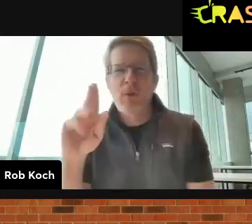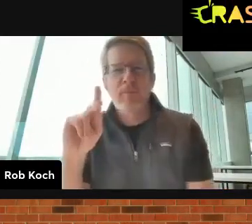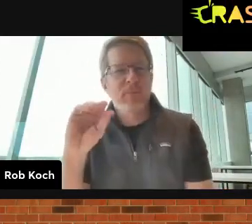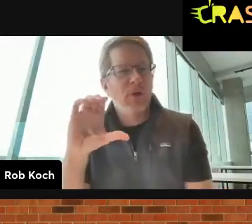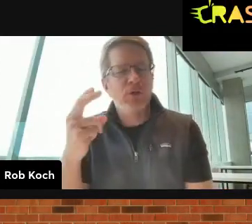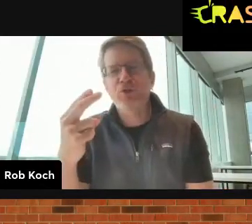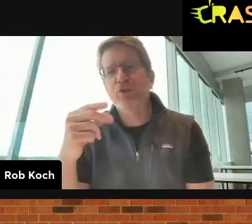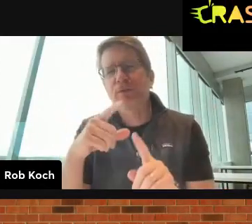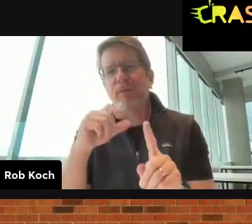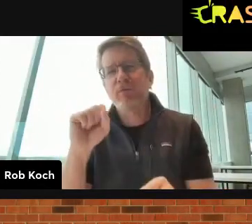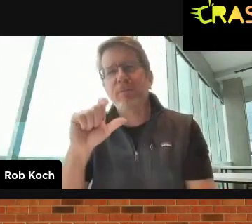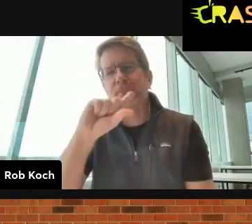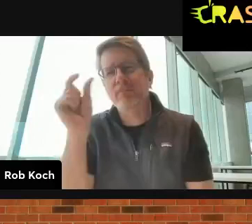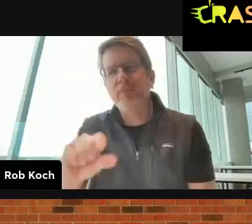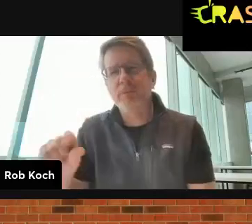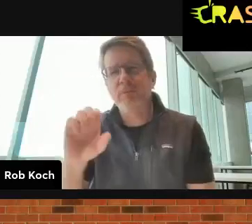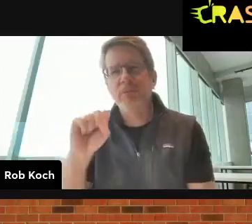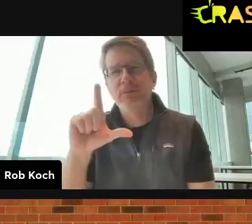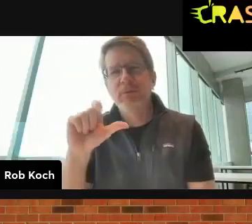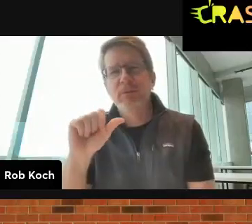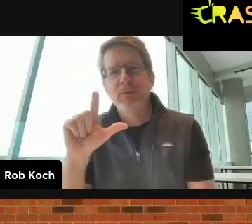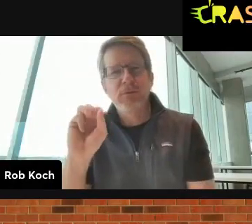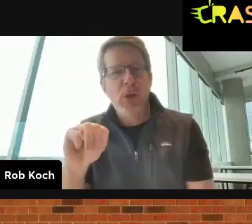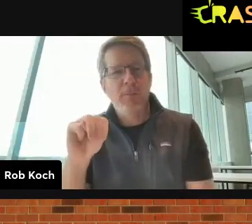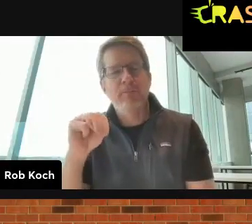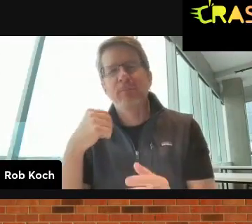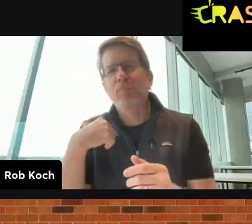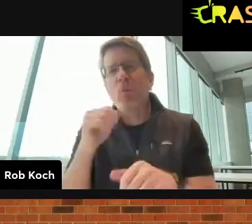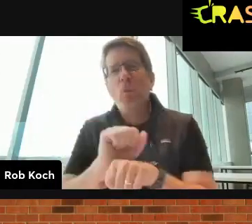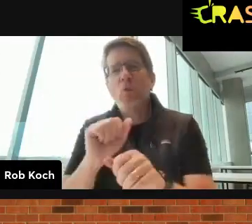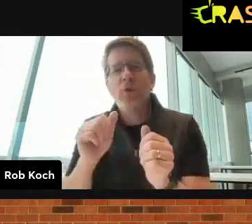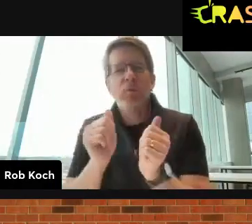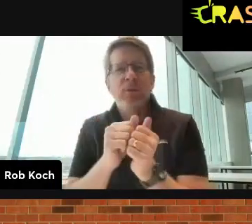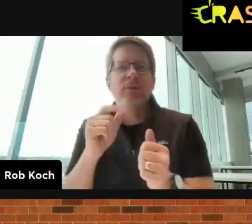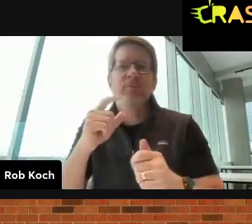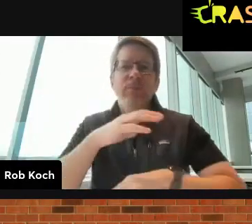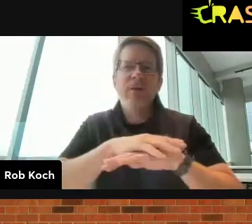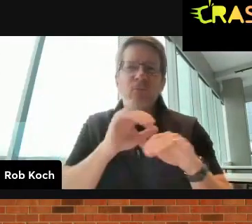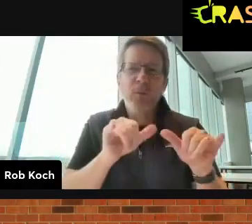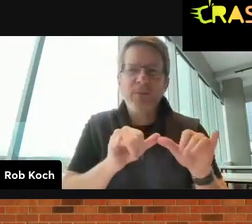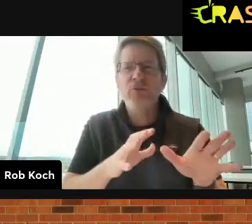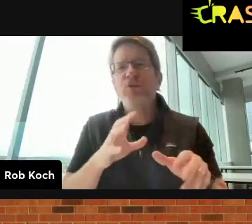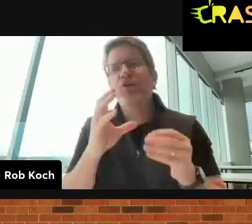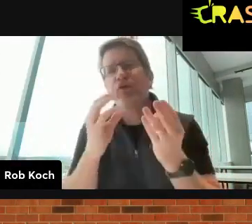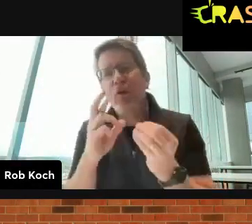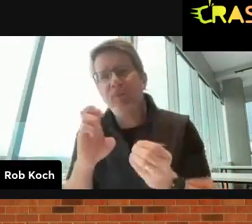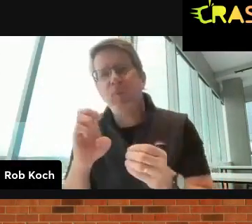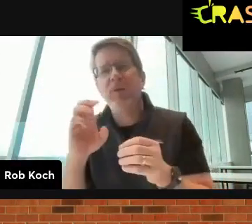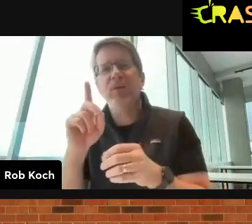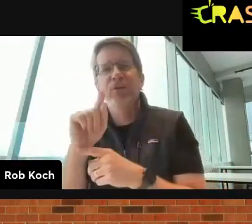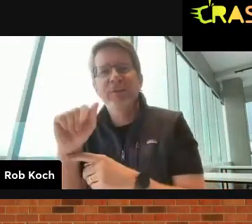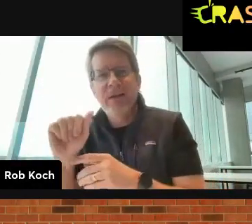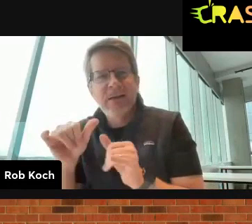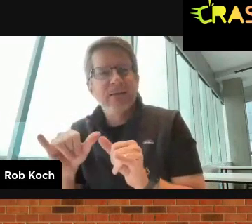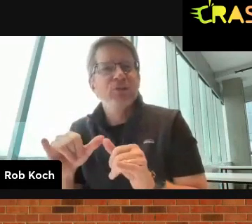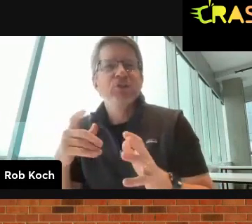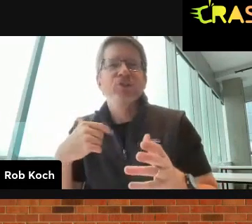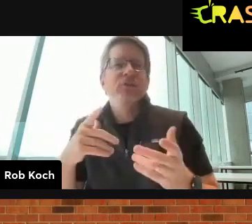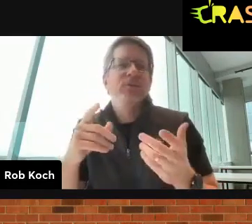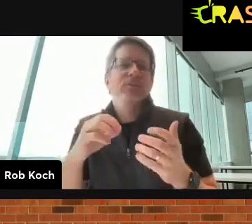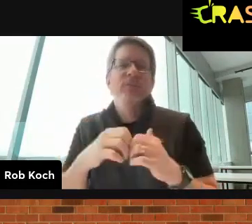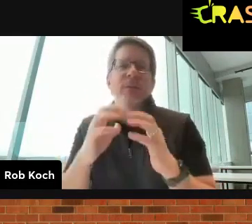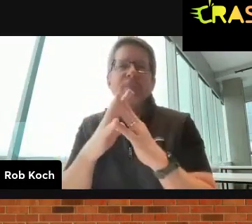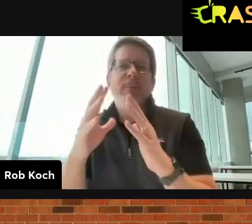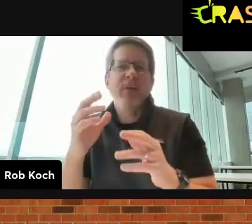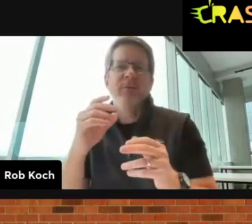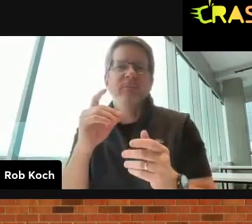Awesome. I realized, though, that I did not introduce myself. So I'm Rob Koch. I work with Slalom Consulting, Slalom Build. I